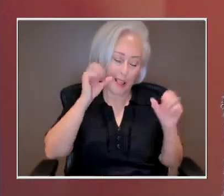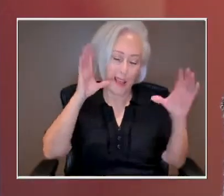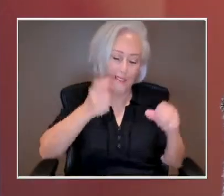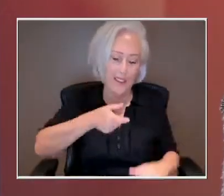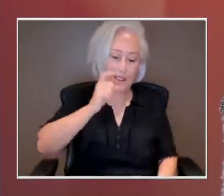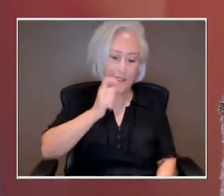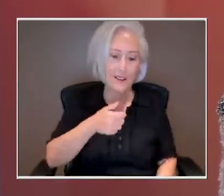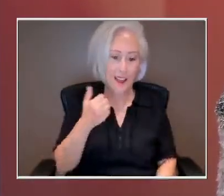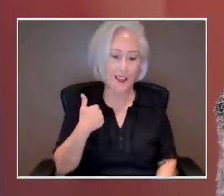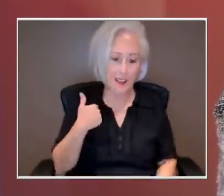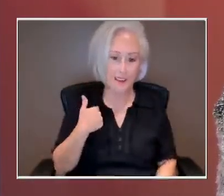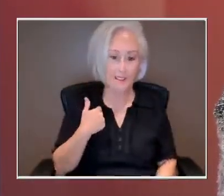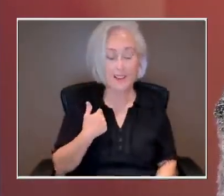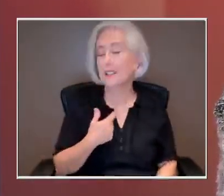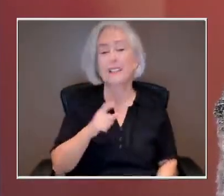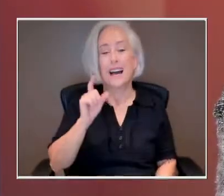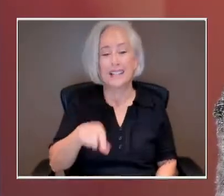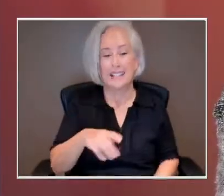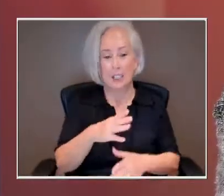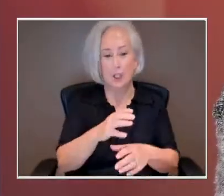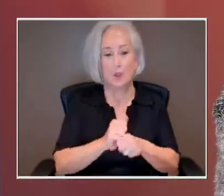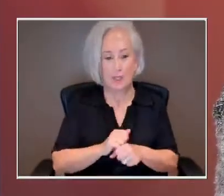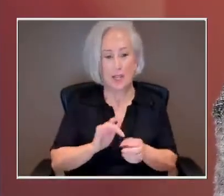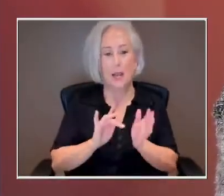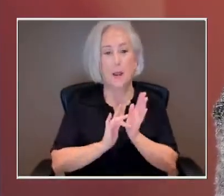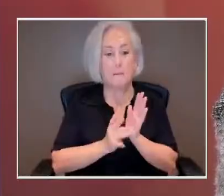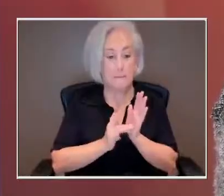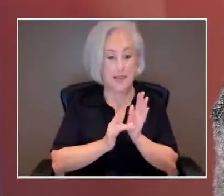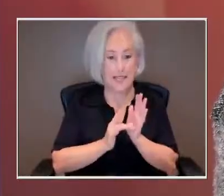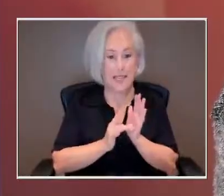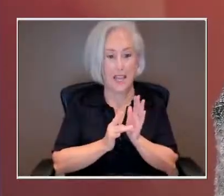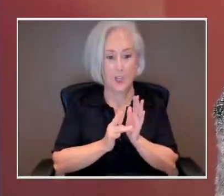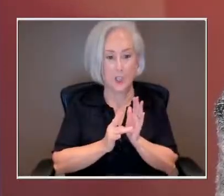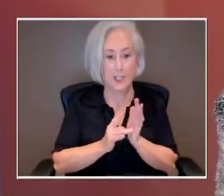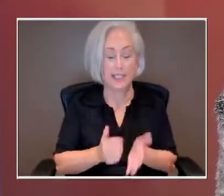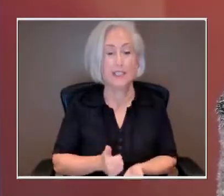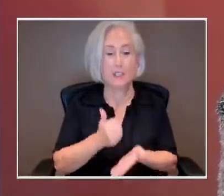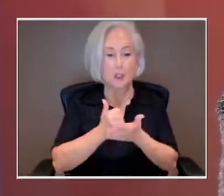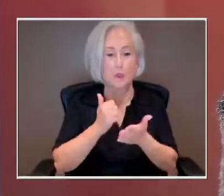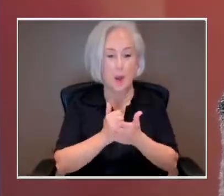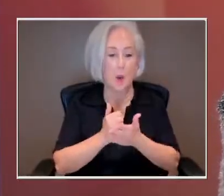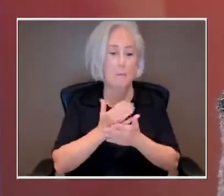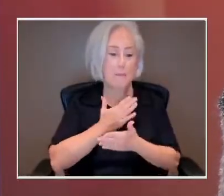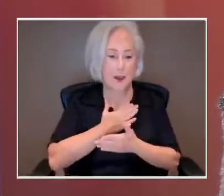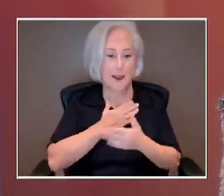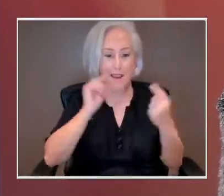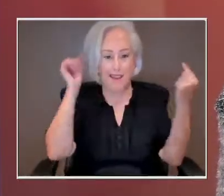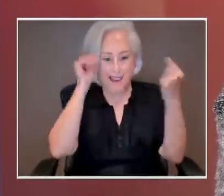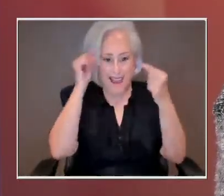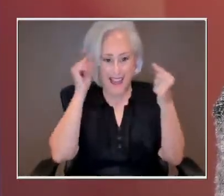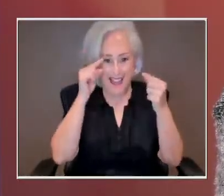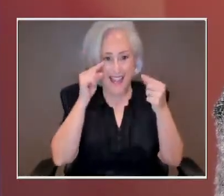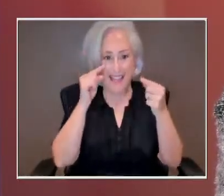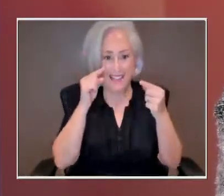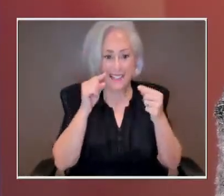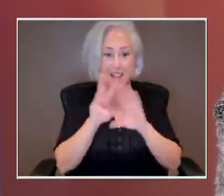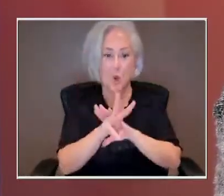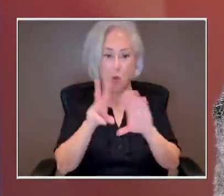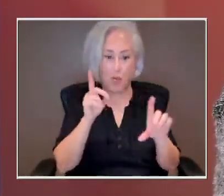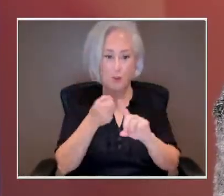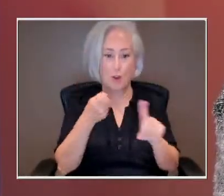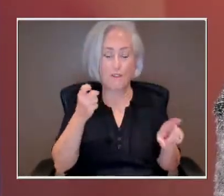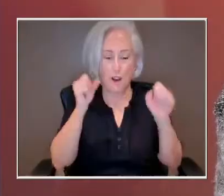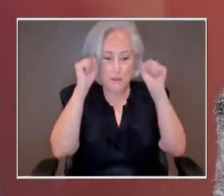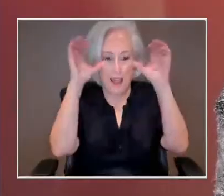get a medication, yes, to help with my headaches. With the first withdrawal few of months. caffeine? Yes, yeah.